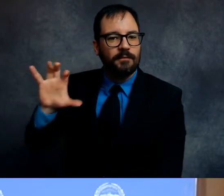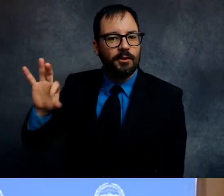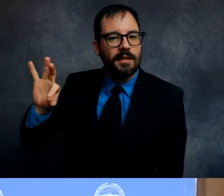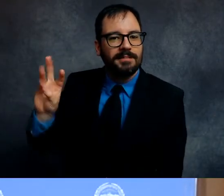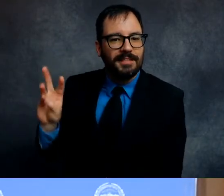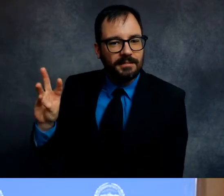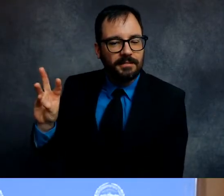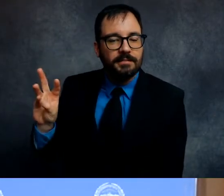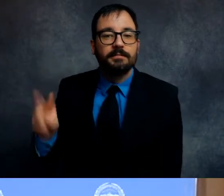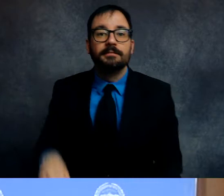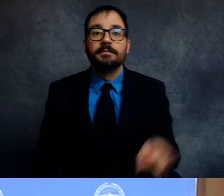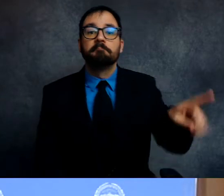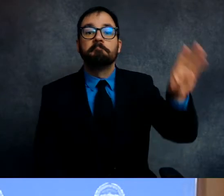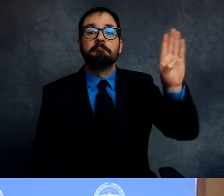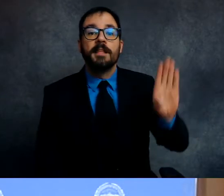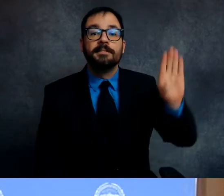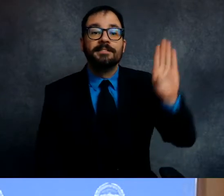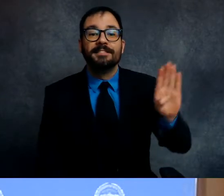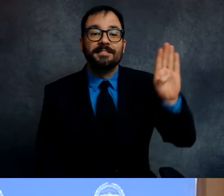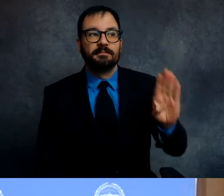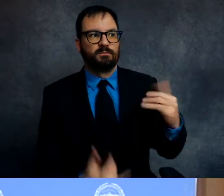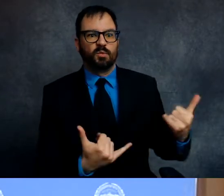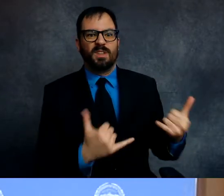Massachusetts since the beginning of the pandemic to